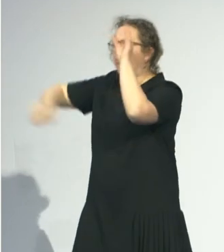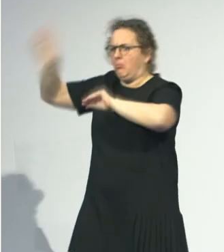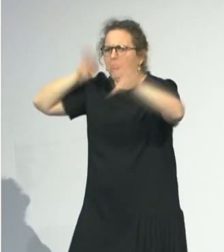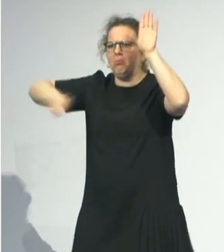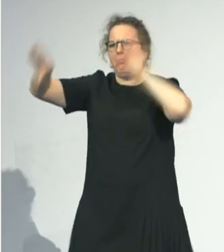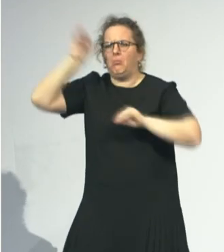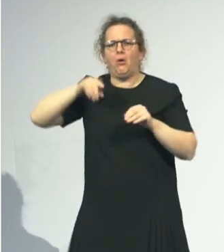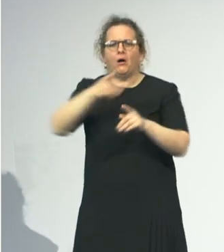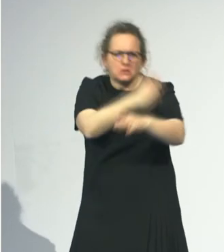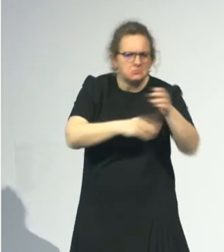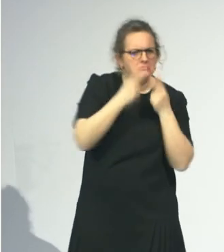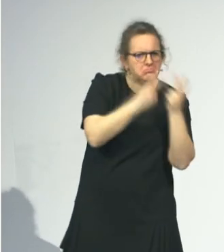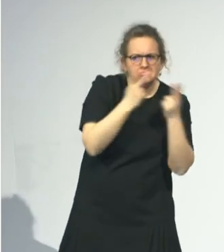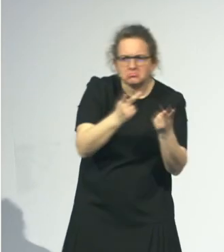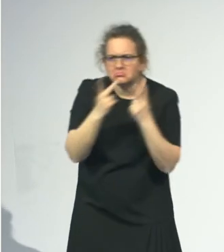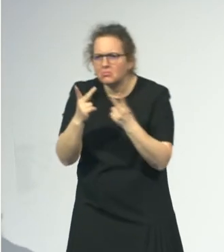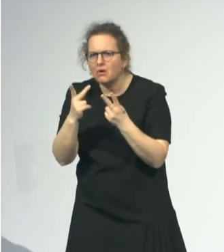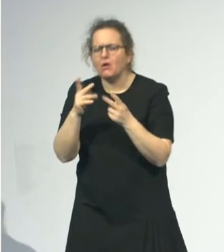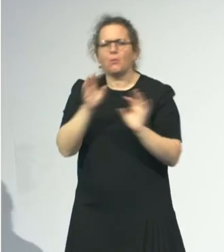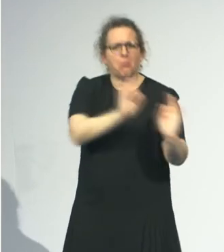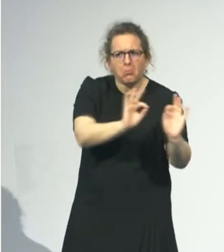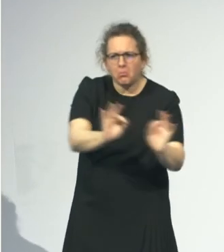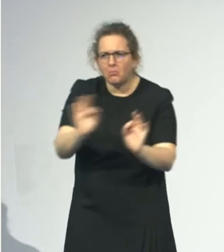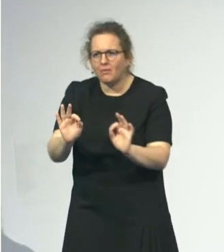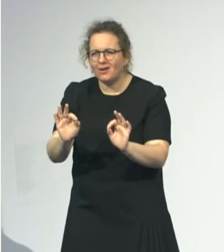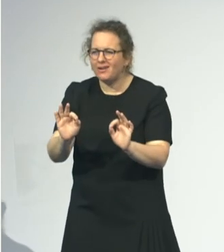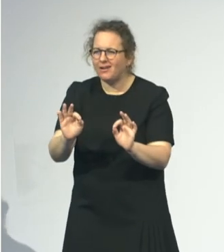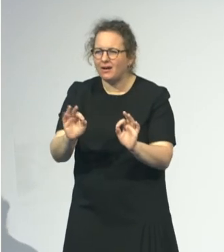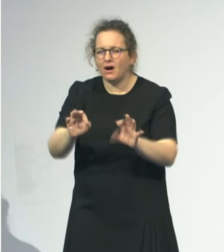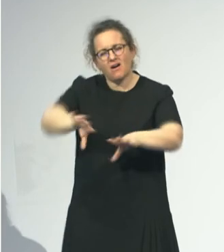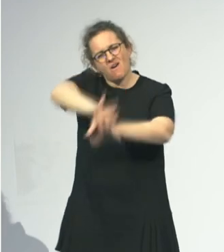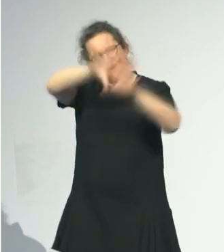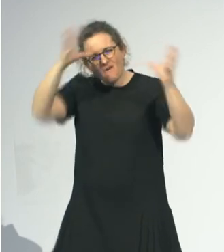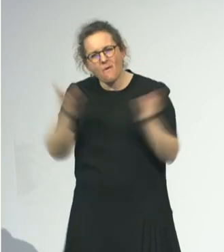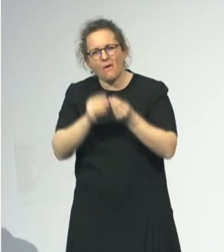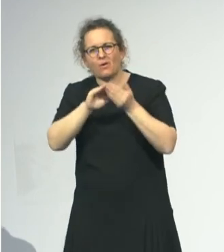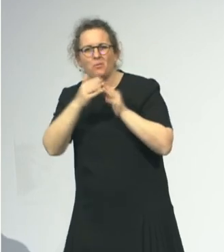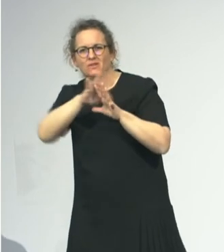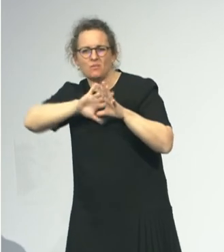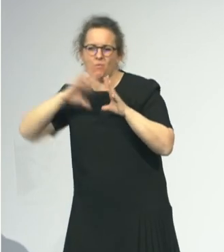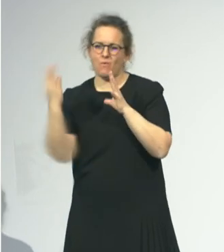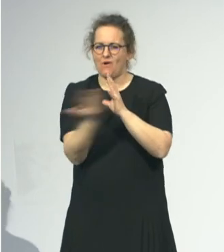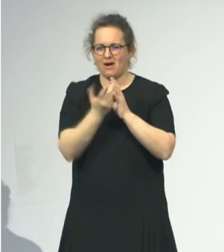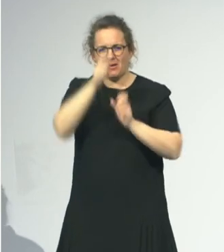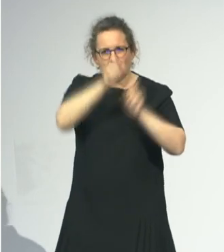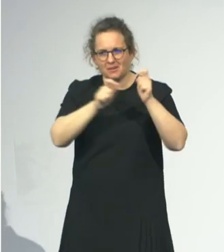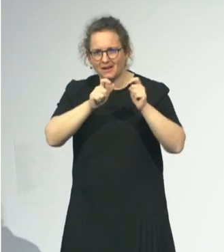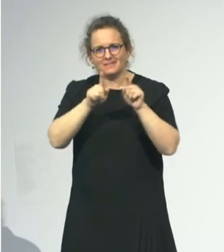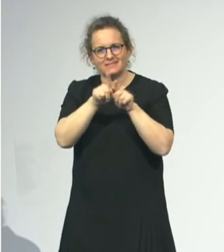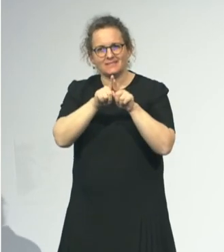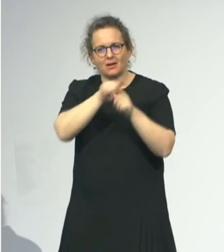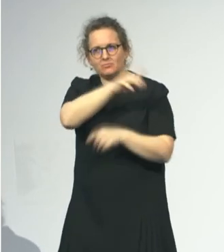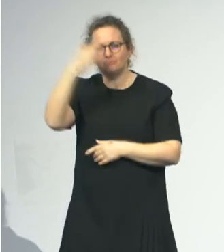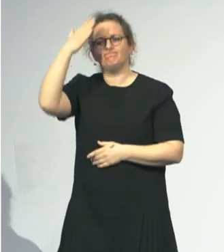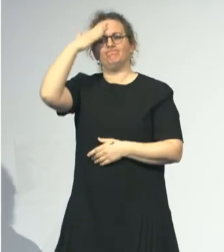the society in general. So we have not to forget that in our actions and in our attitudes and in